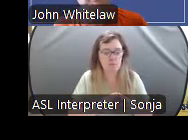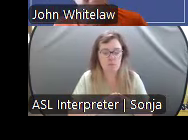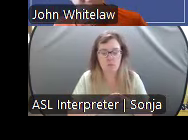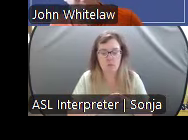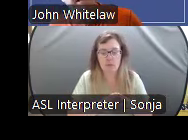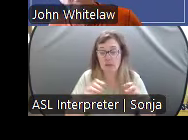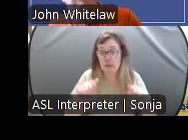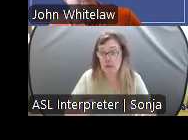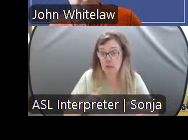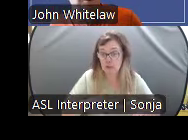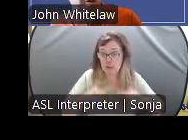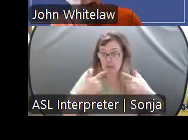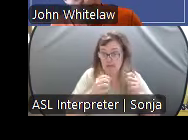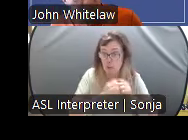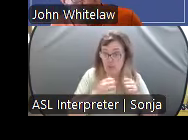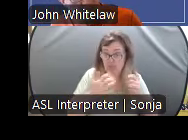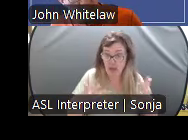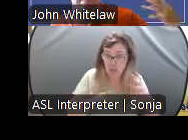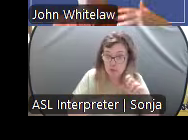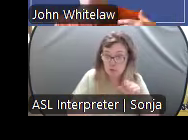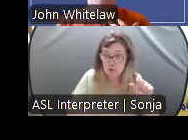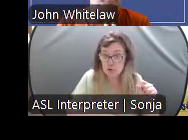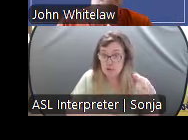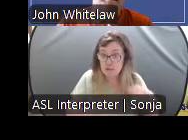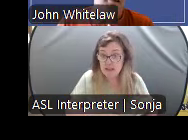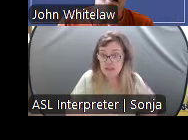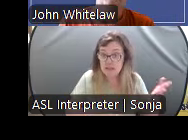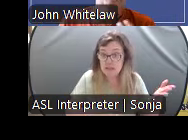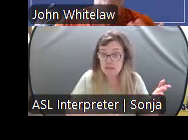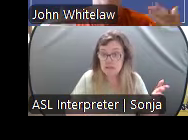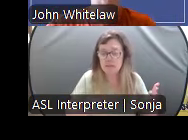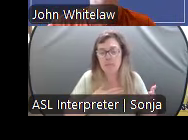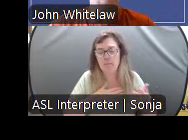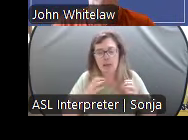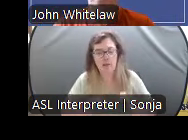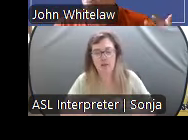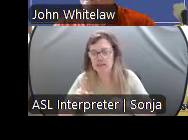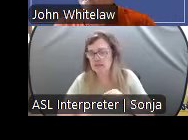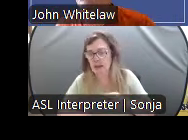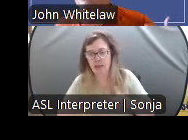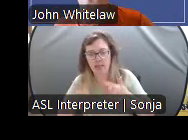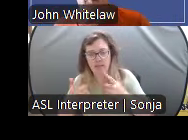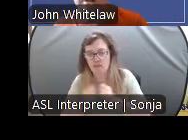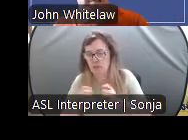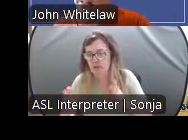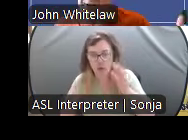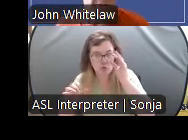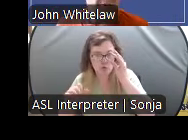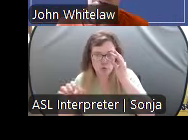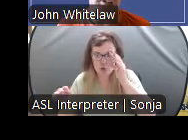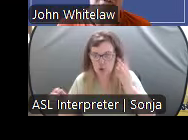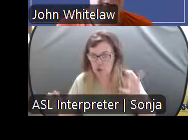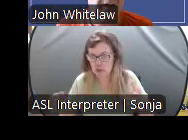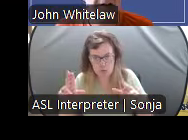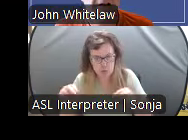meet your needs without Social Security benefits? Many of my clients cannot. So economically, if they're not working, they really don't have a